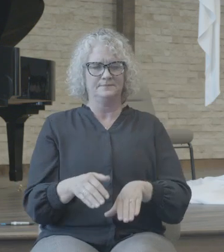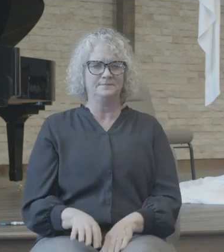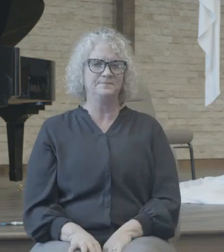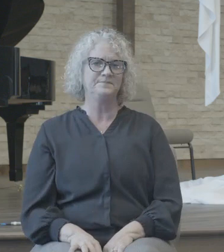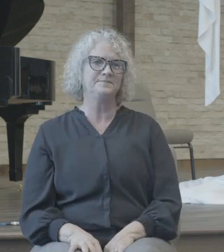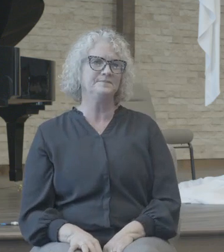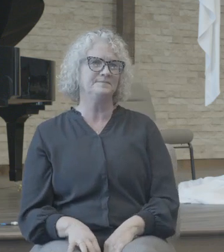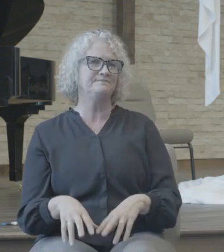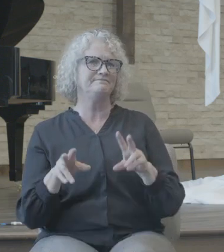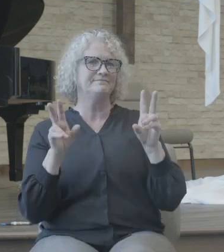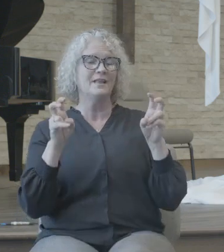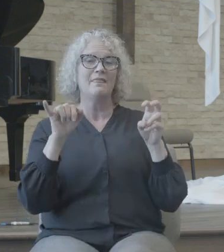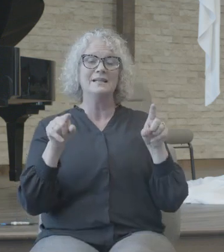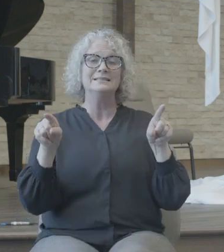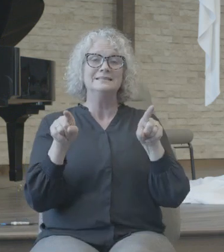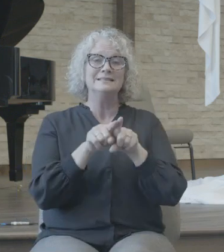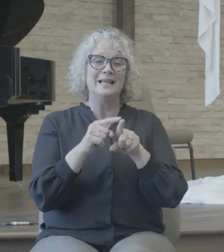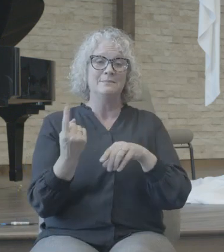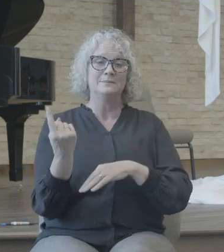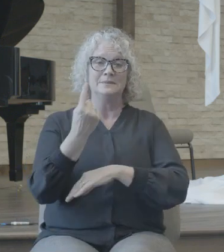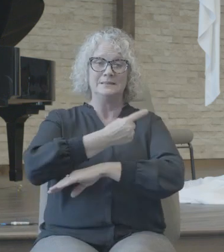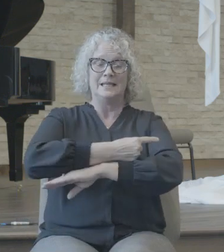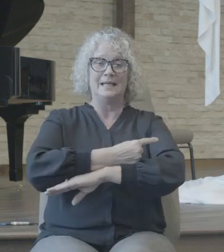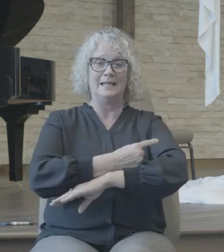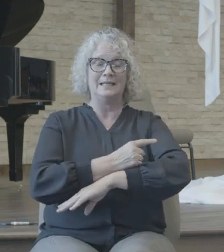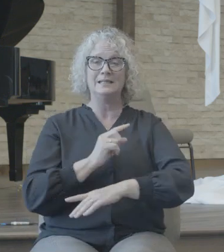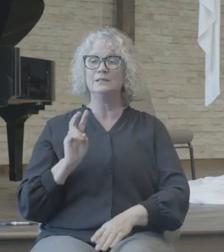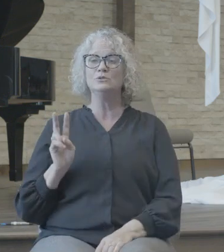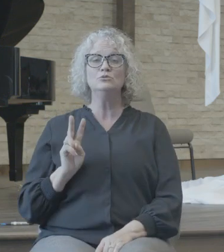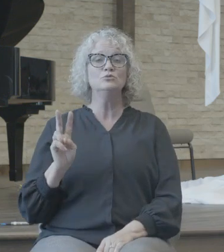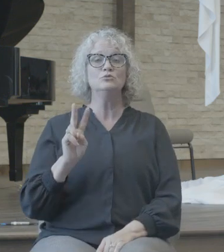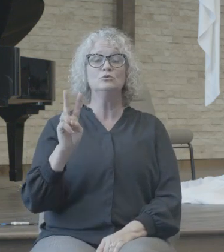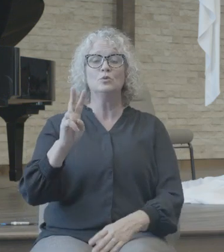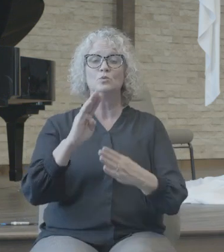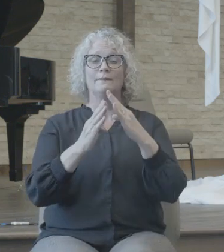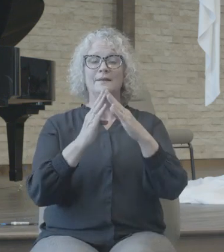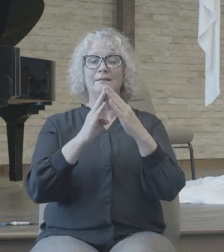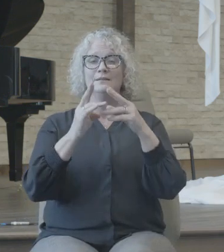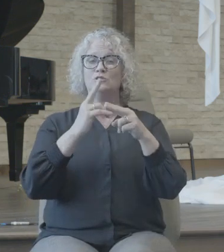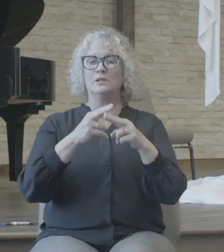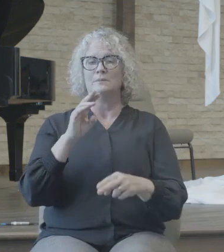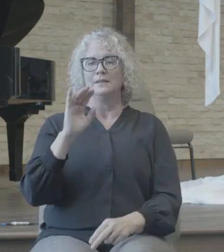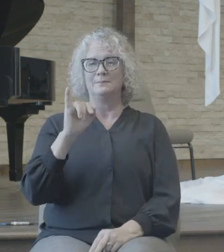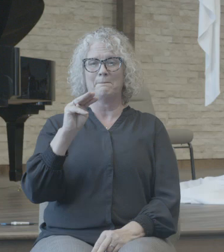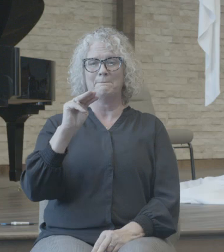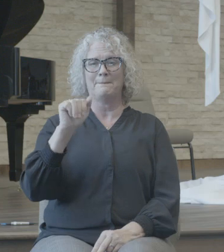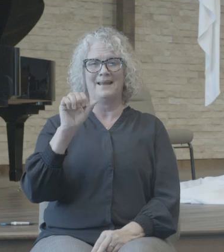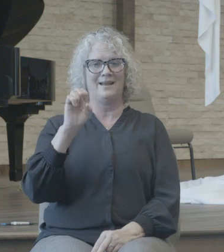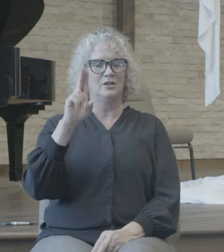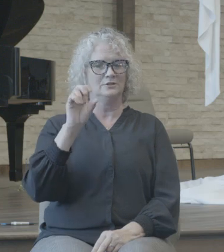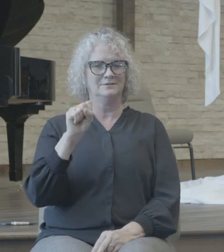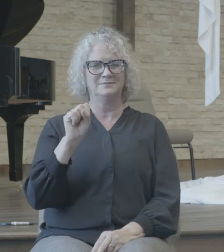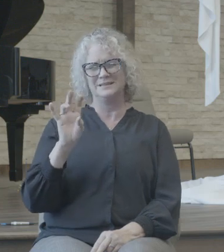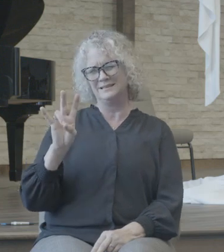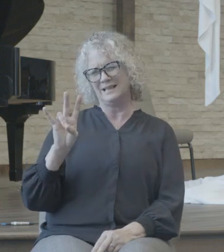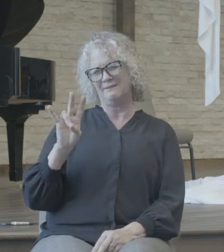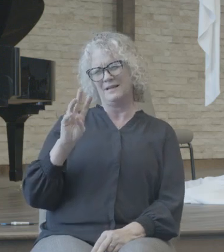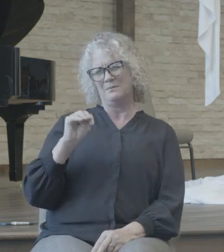Now that same day, two of them were going to a village called Emmaus, about 7 miles from